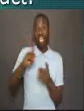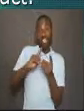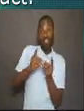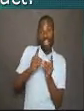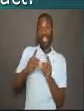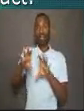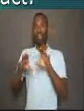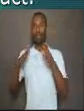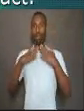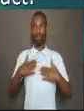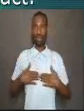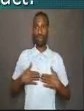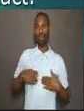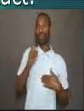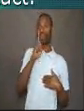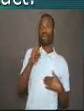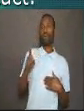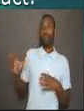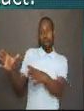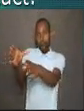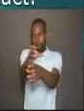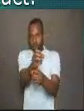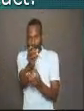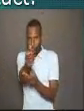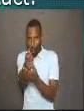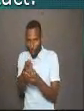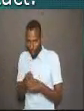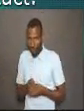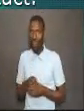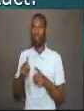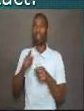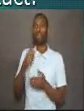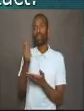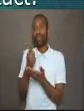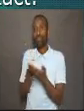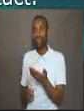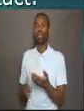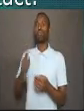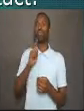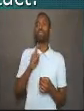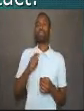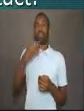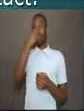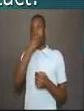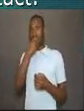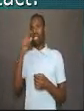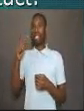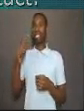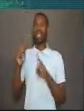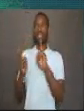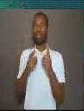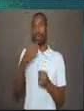which absorbs heat from other bodies with which it is in thermal contact.